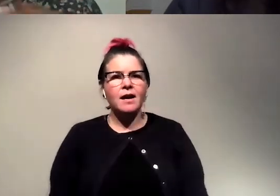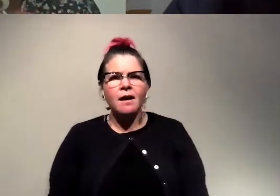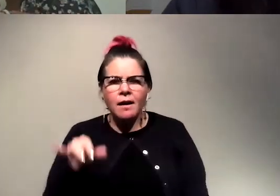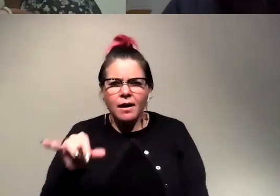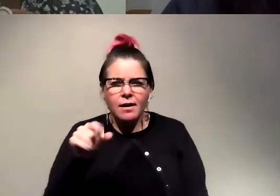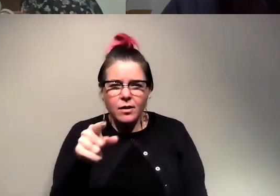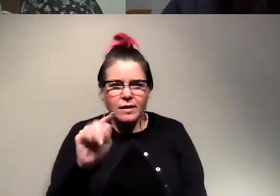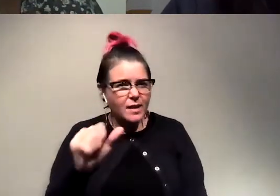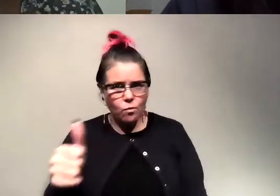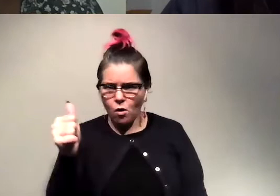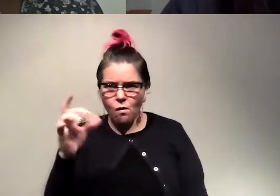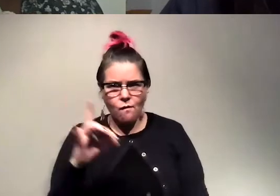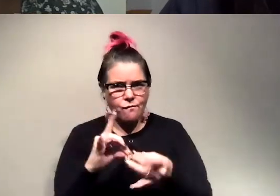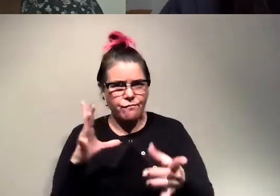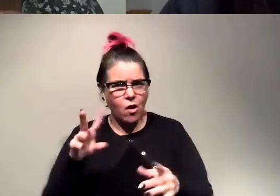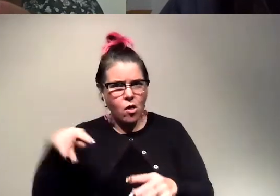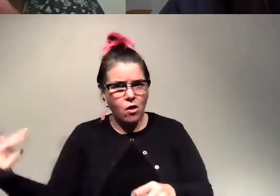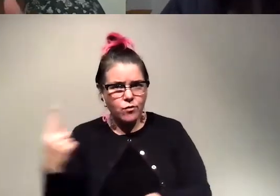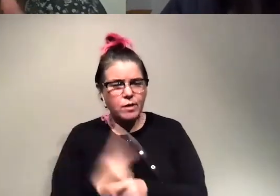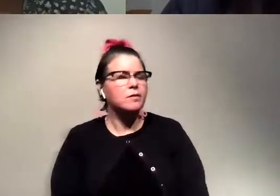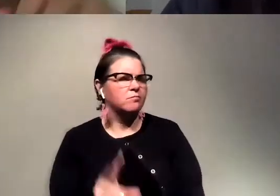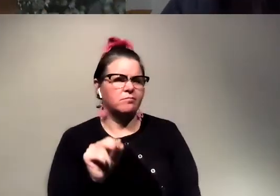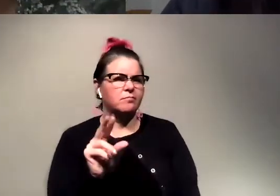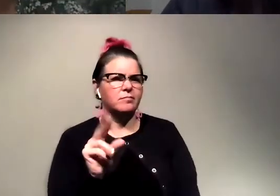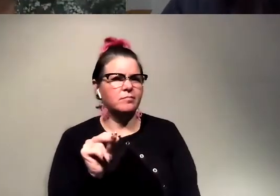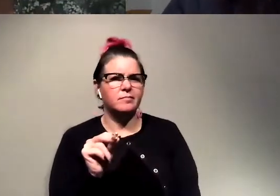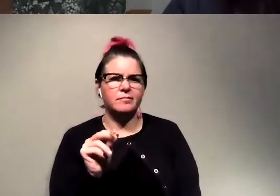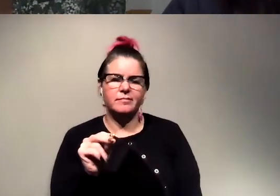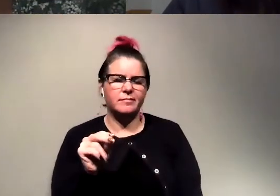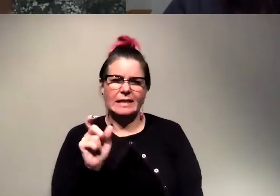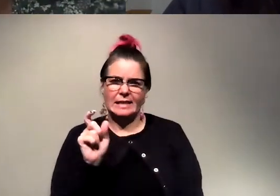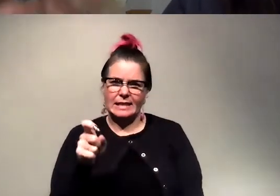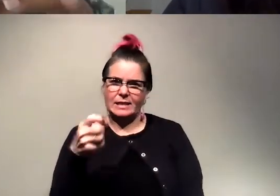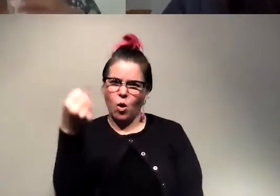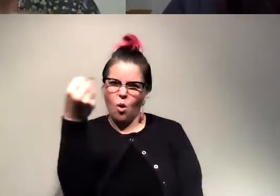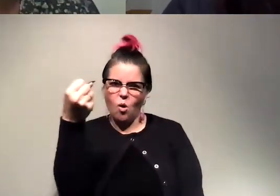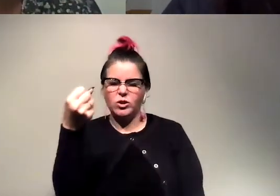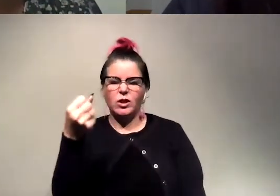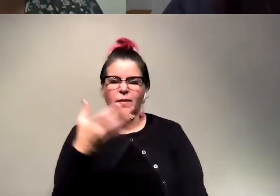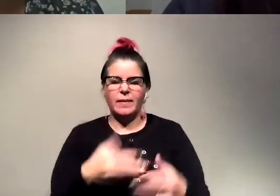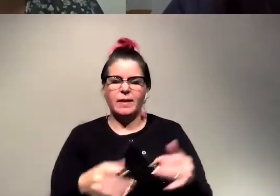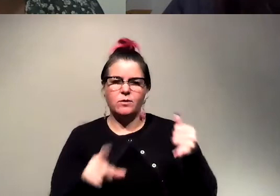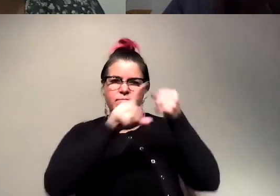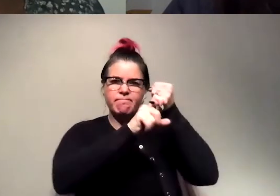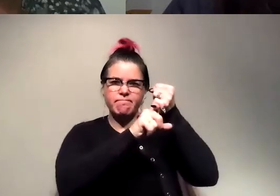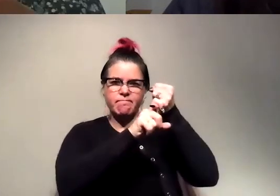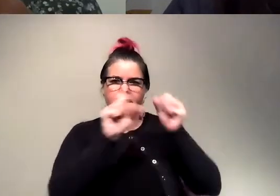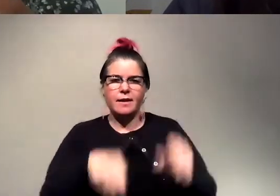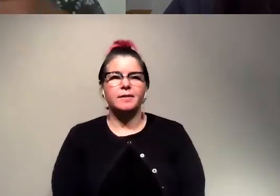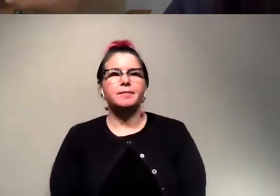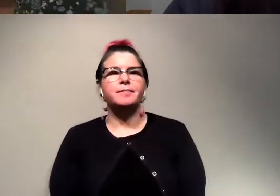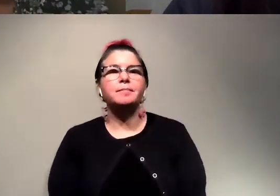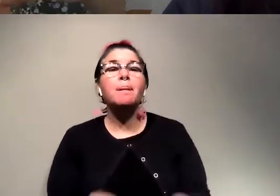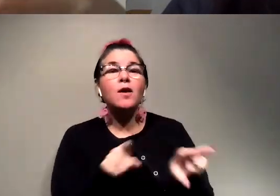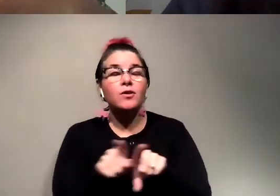tails don't fall off, is that right? No, because they need them to need hold them. on to things while they're climbing. Wow. It's also like